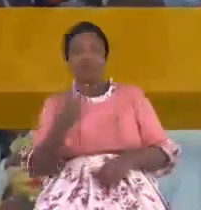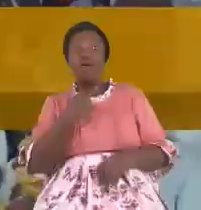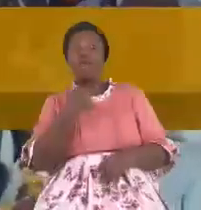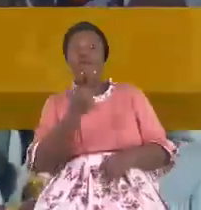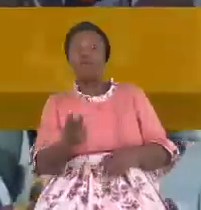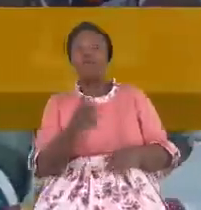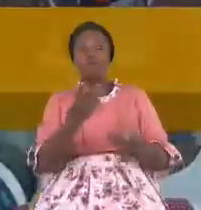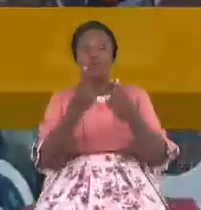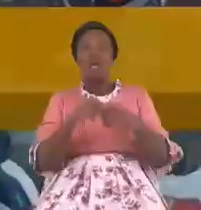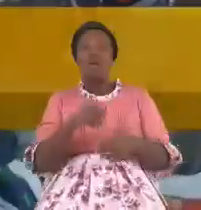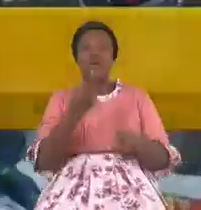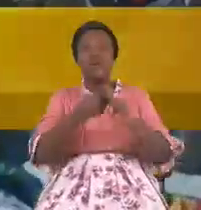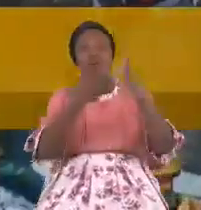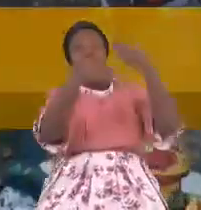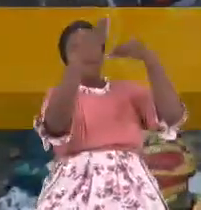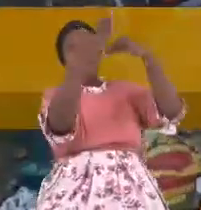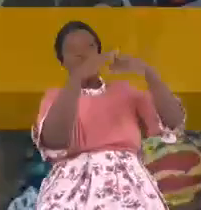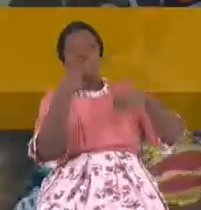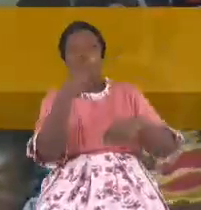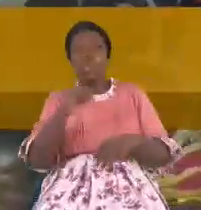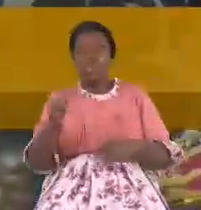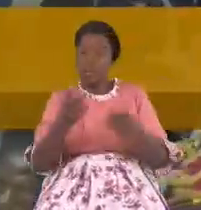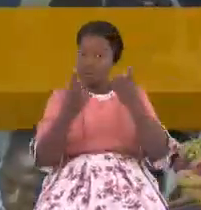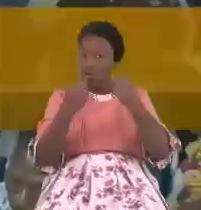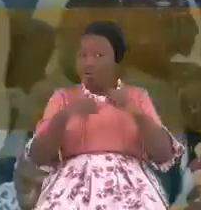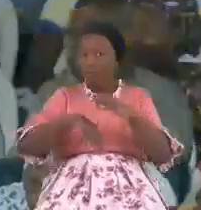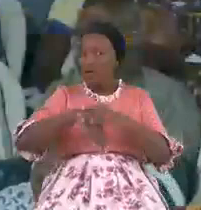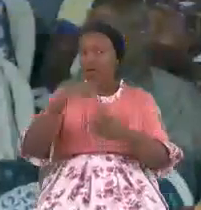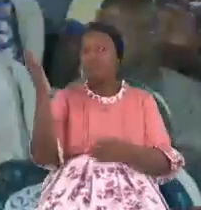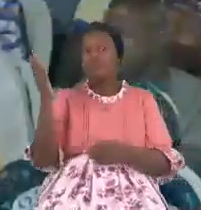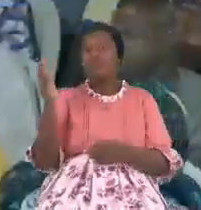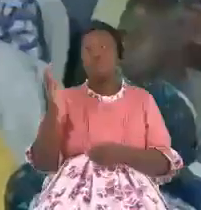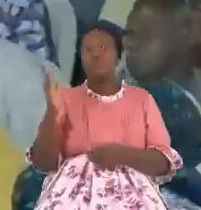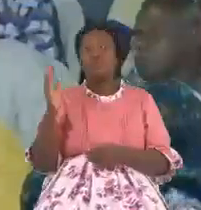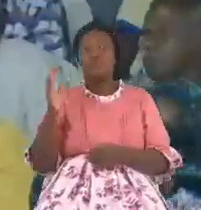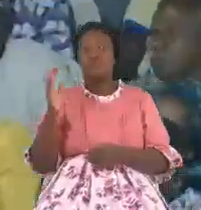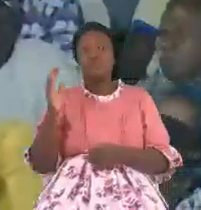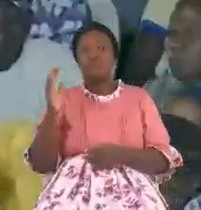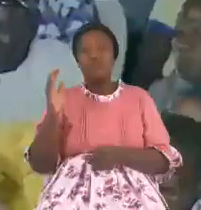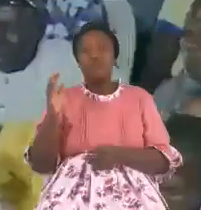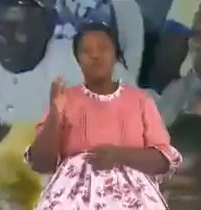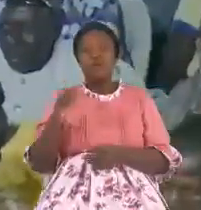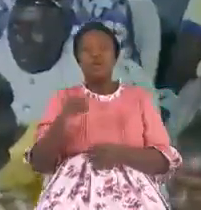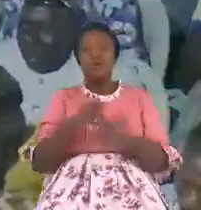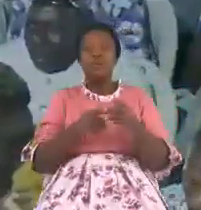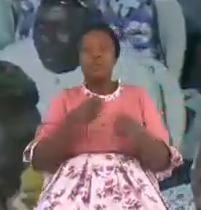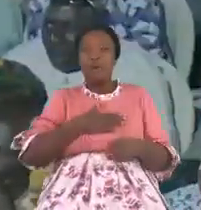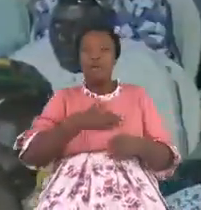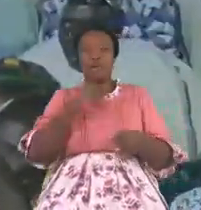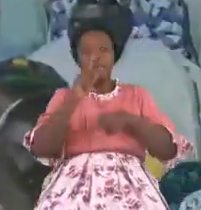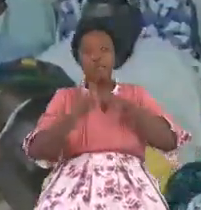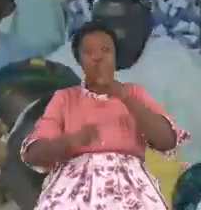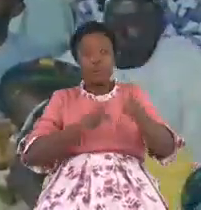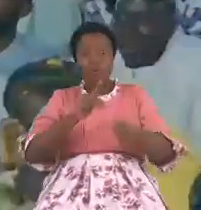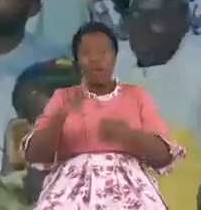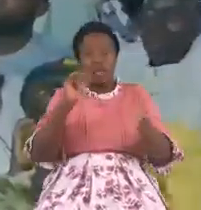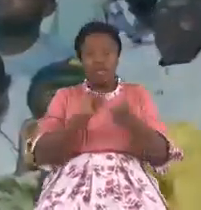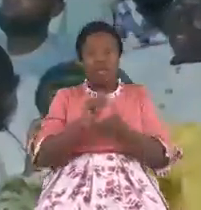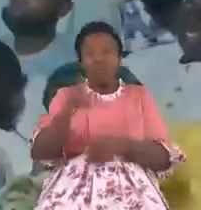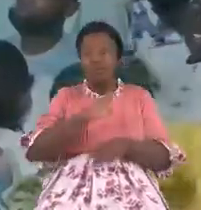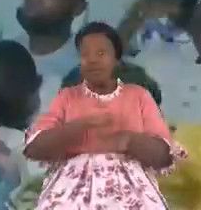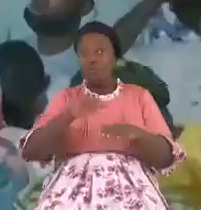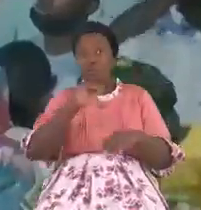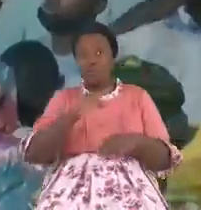heaven saying come out of her my people that she did not partakers